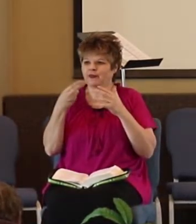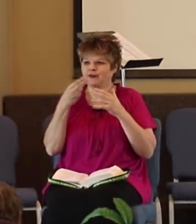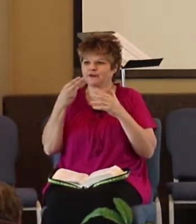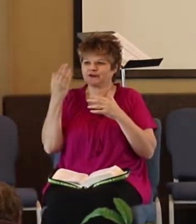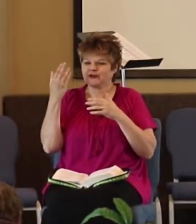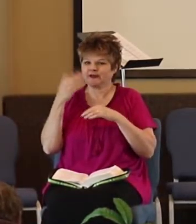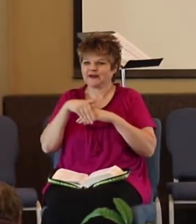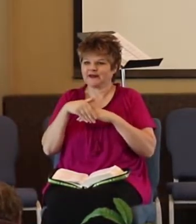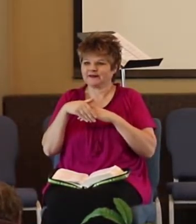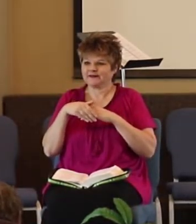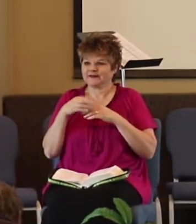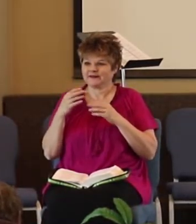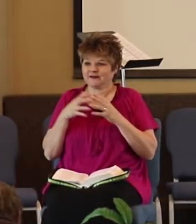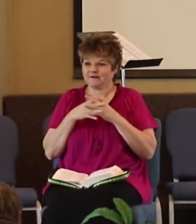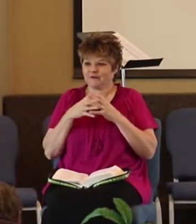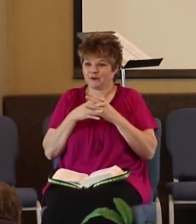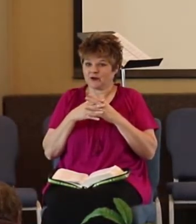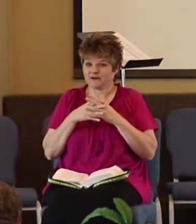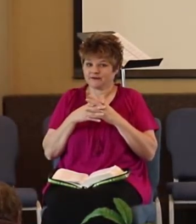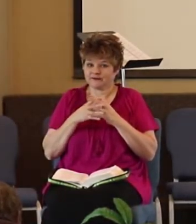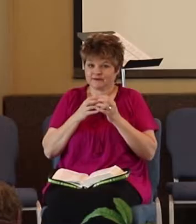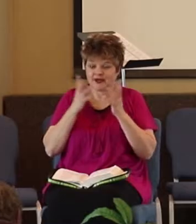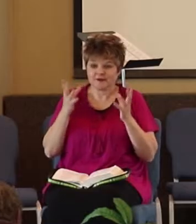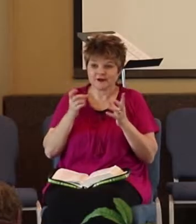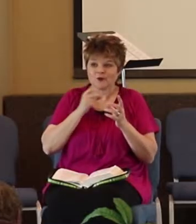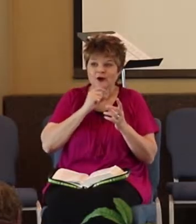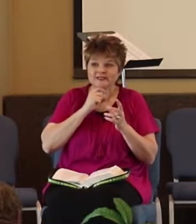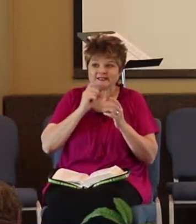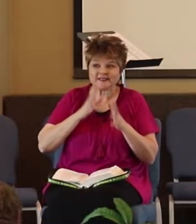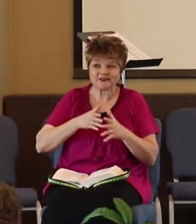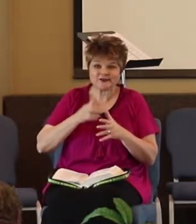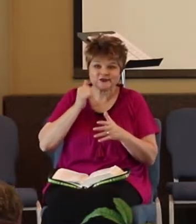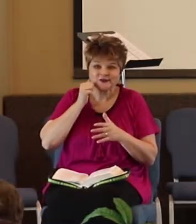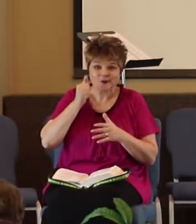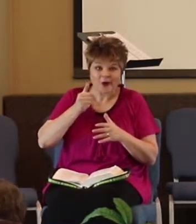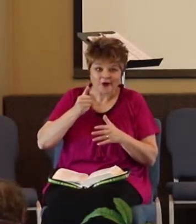Well, I thought there'd be more. How many of you are going to watch the Steelers play tomorrow night?